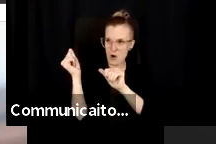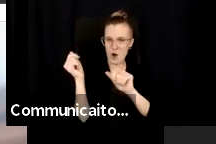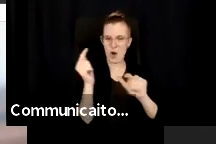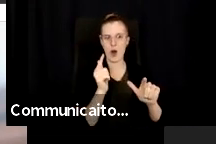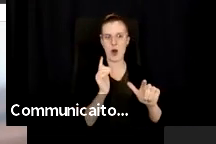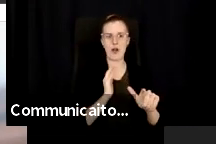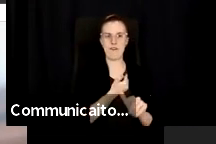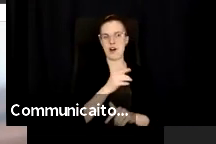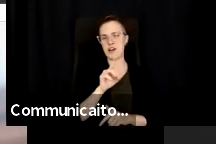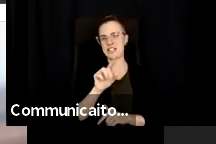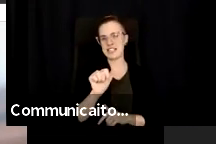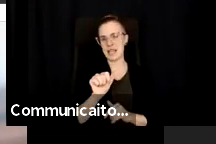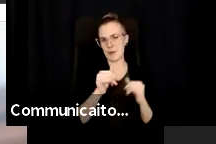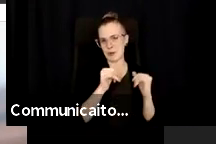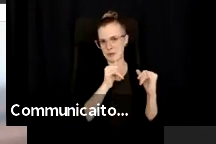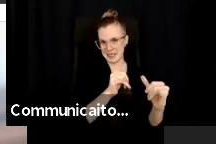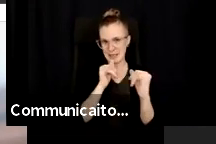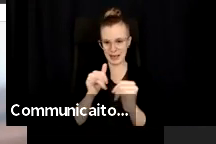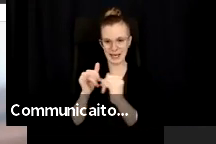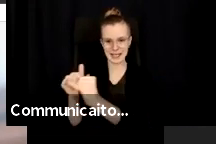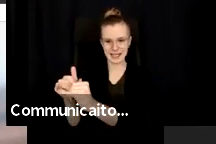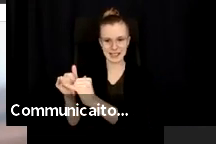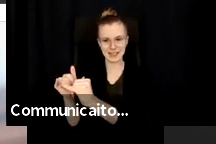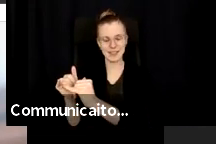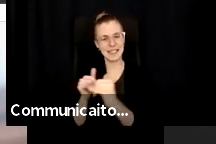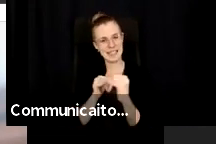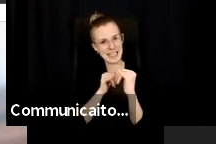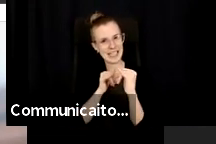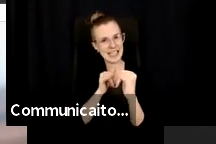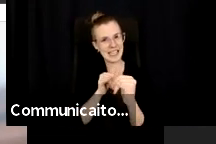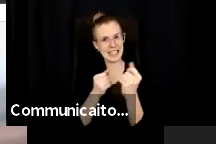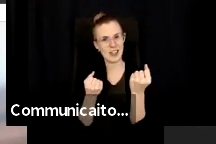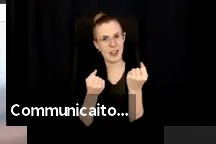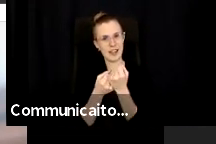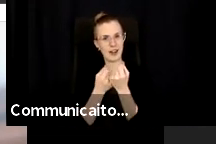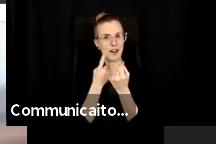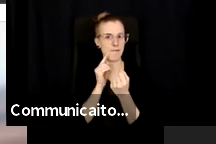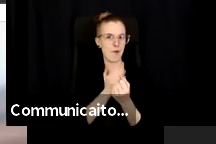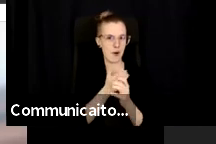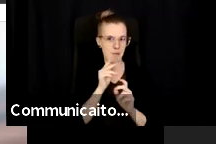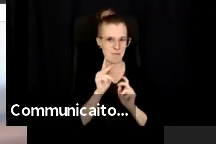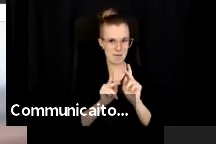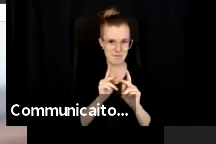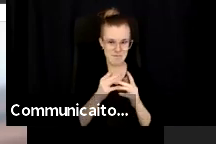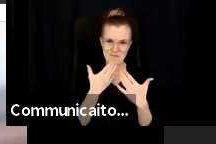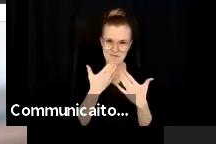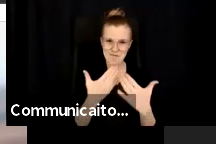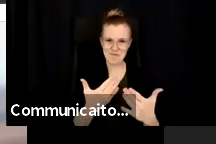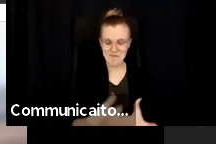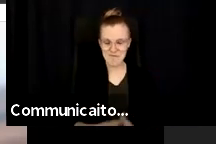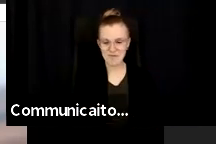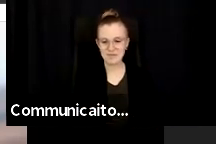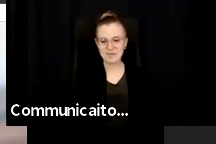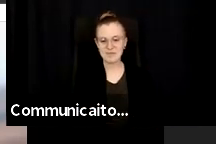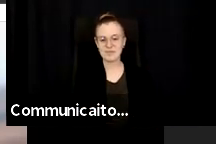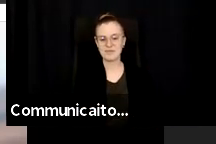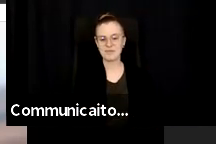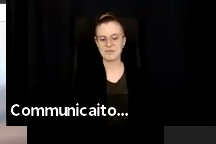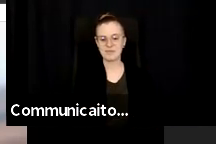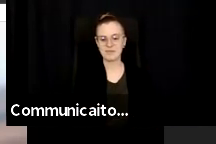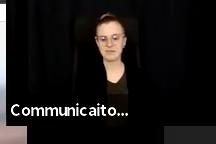siblings. In solidarity and for your people. Thank you. Thank you, Ms. Guzman, for sharing that